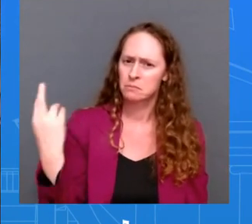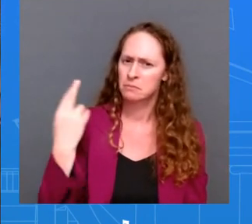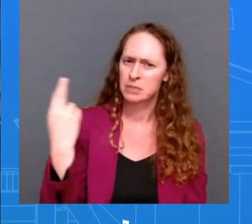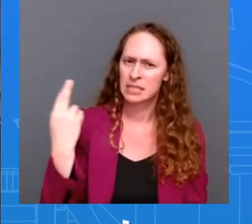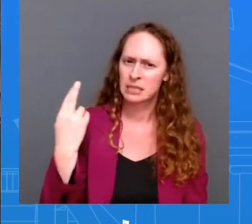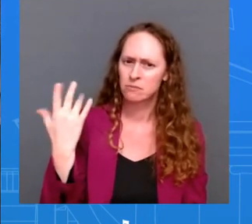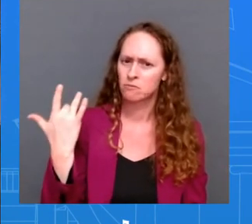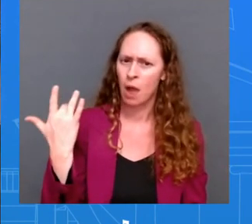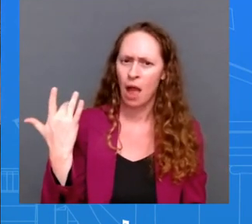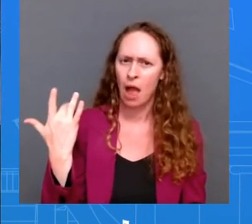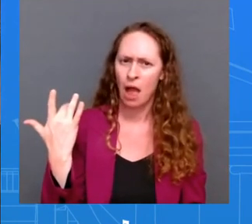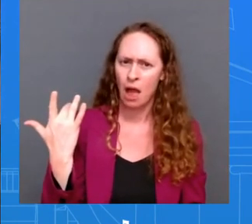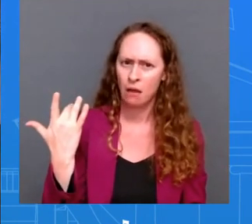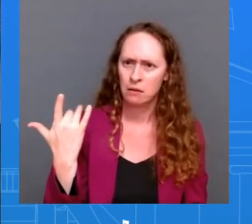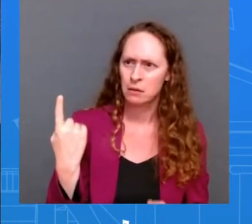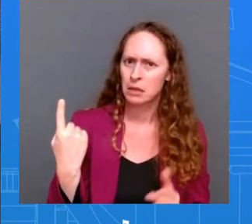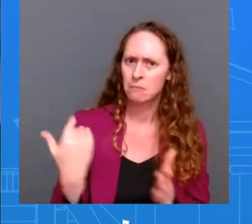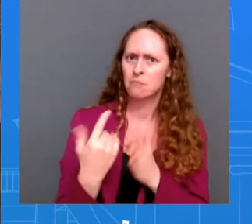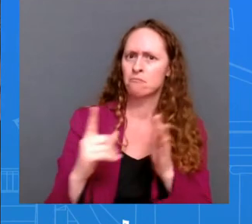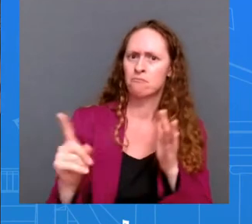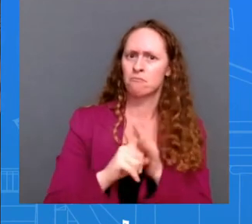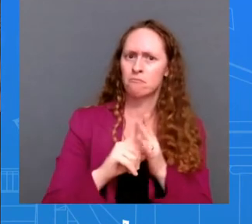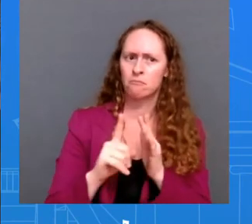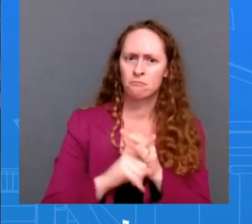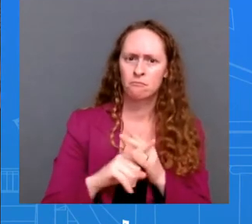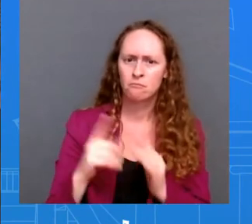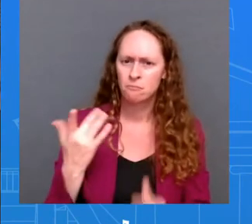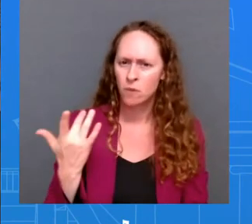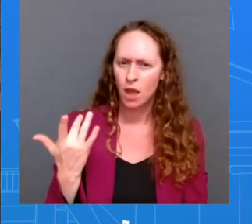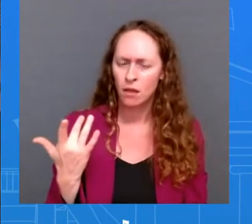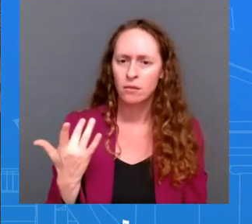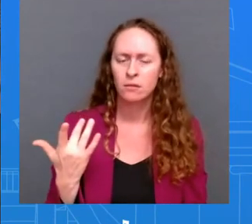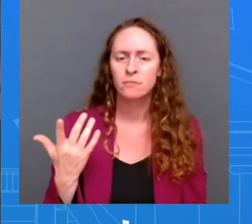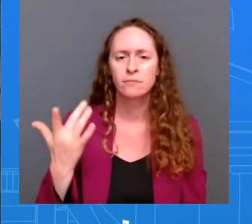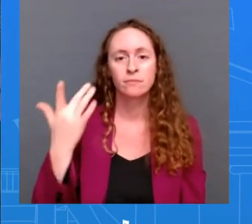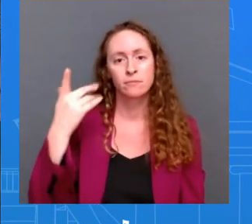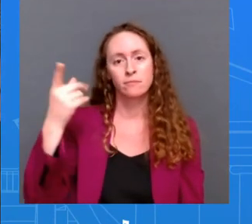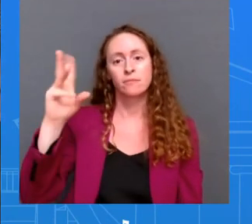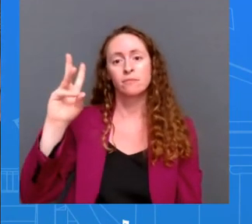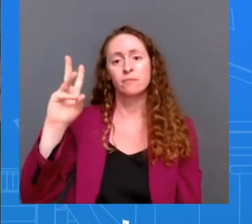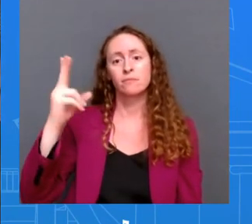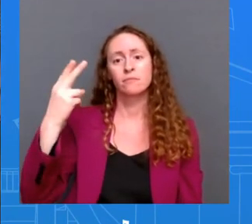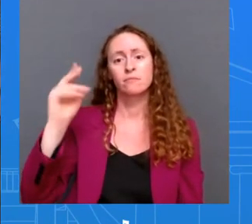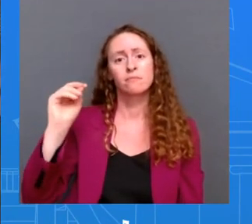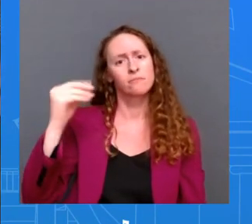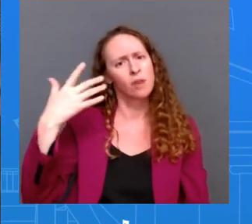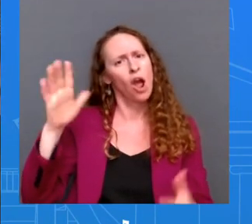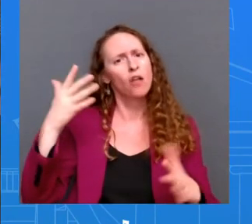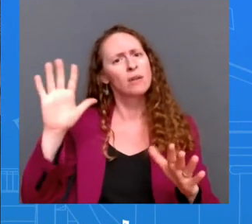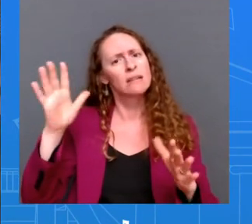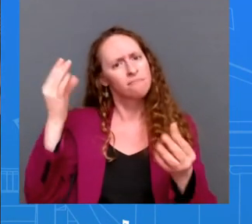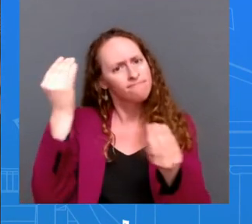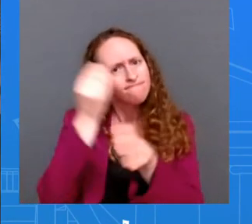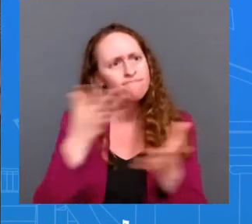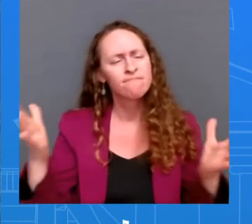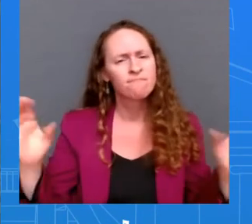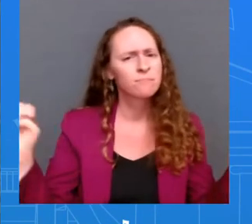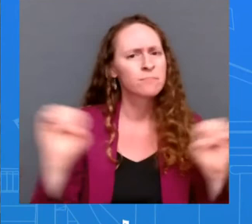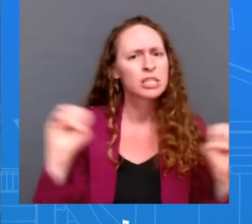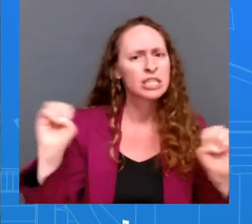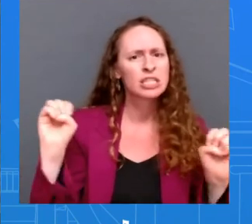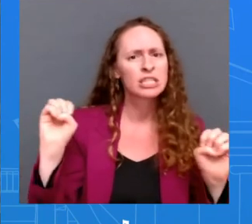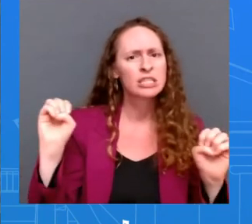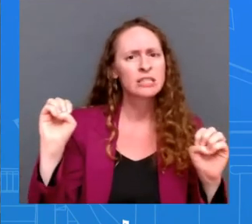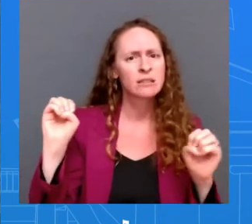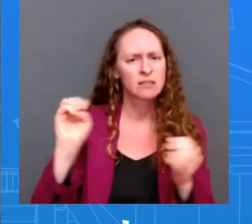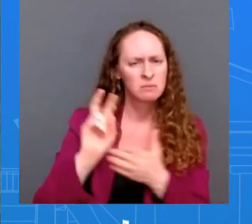response? Because the WHO, it was nearly 2 weeks ago that they called this effectively a public health emergency. I think I answered that